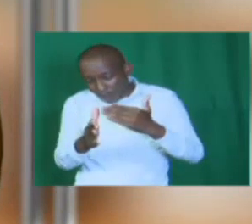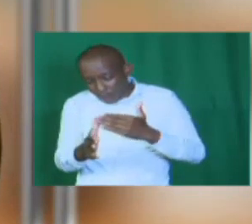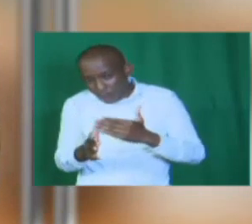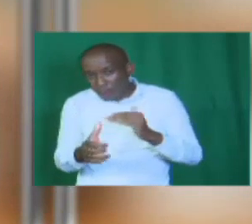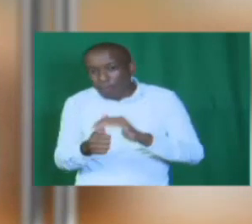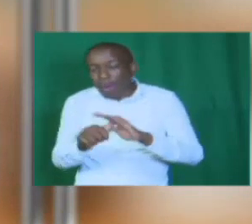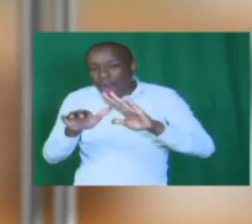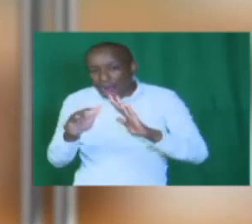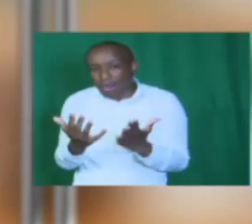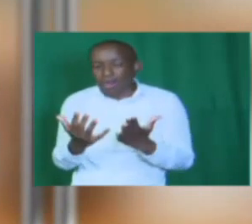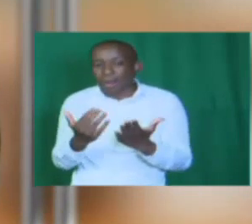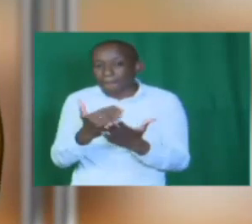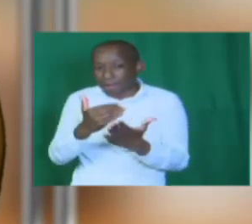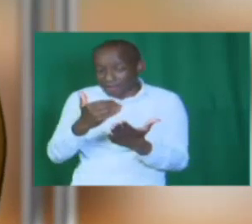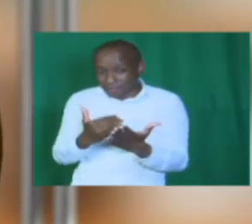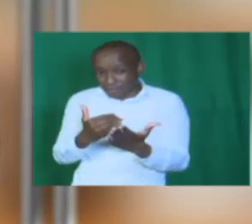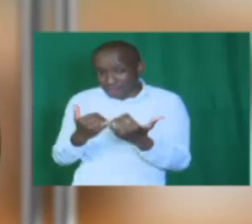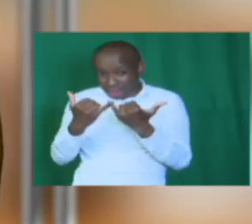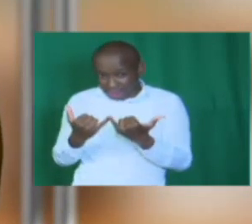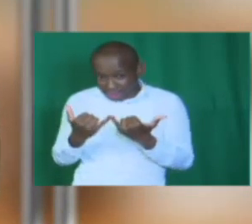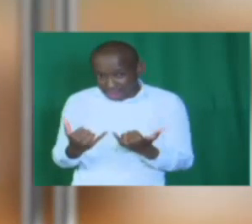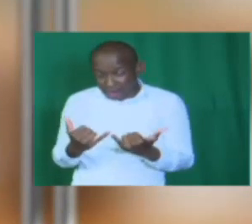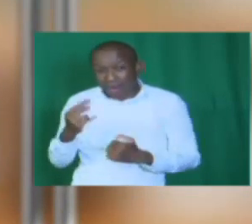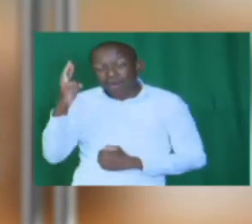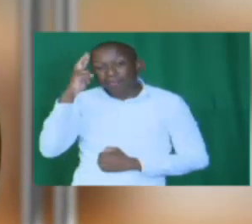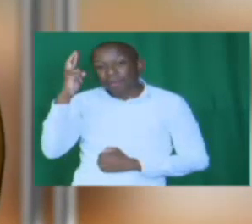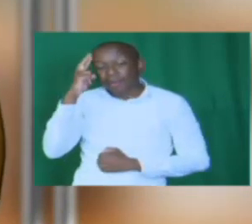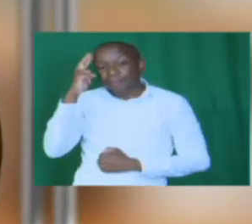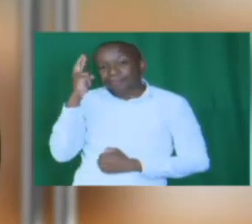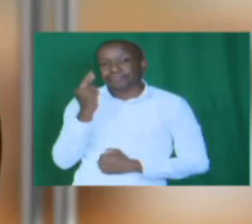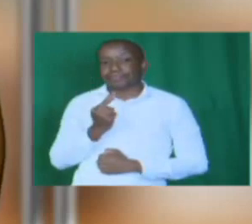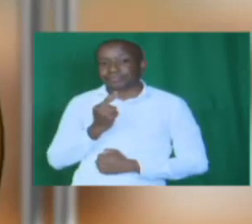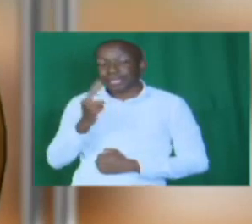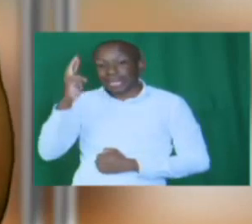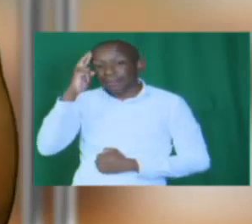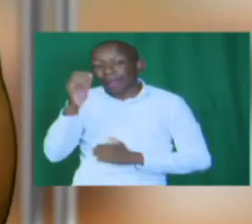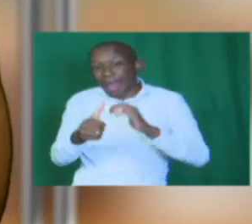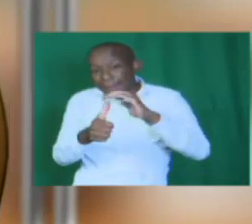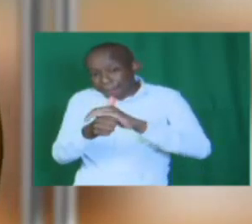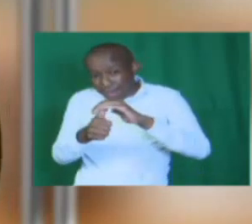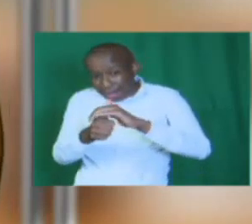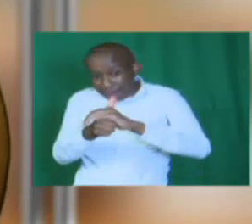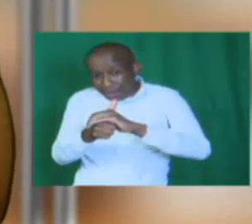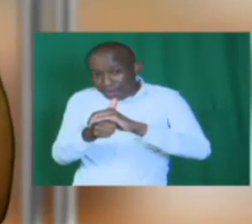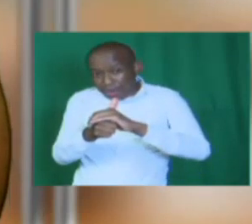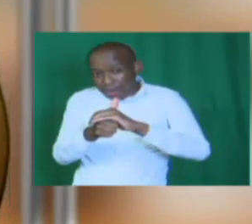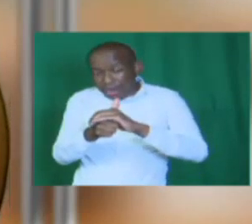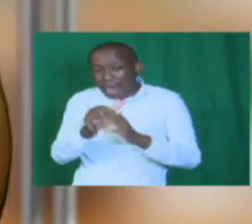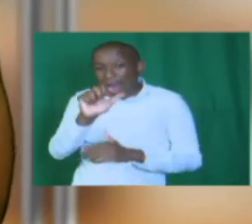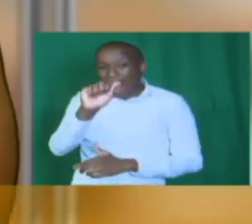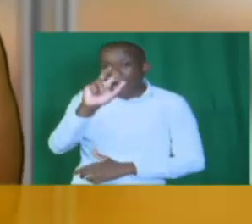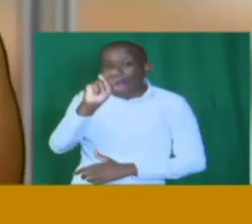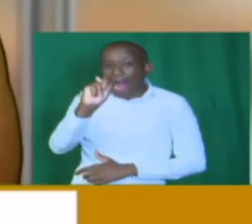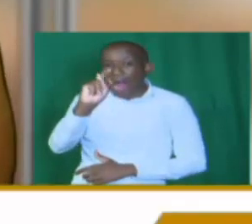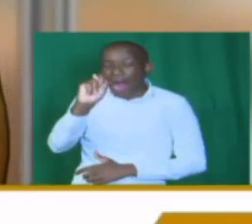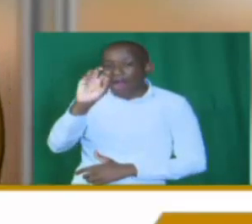But before that, maybe one can make a reminder on the importance of annotation. We did